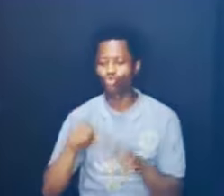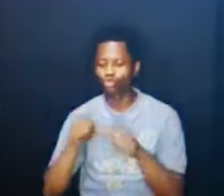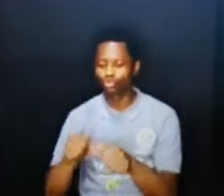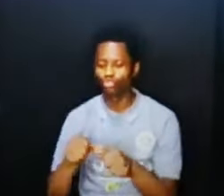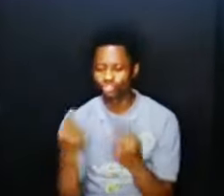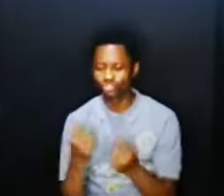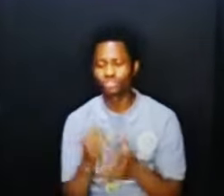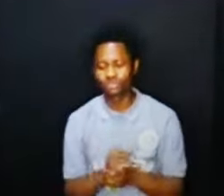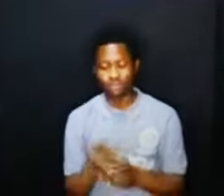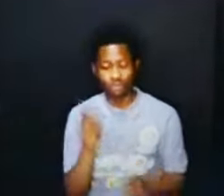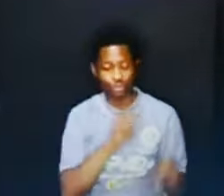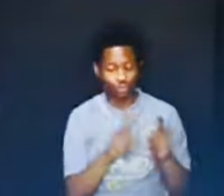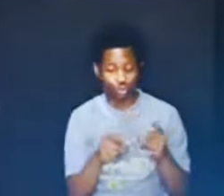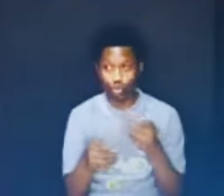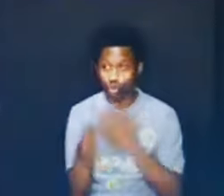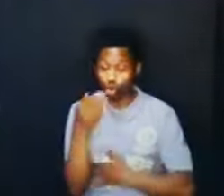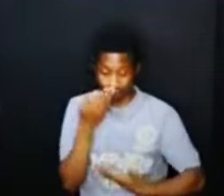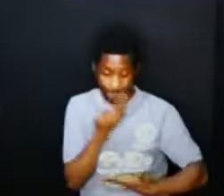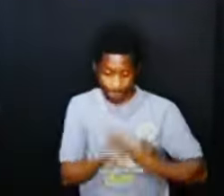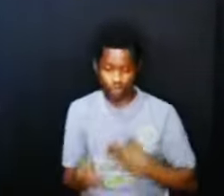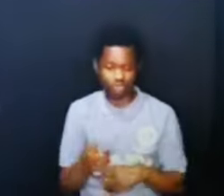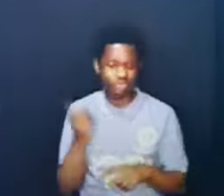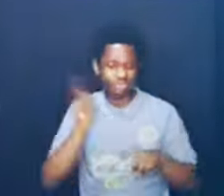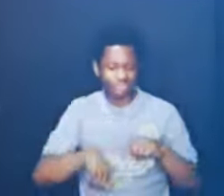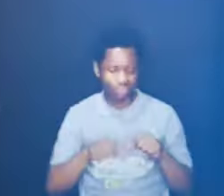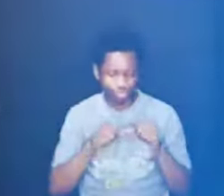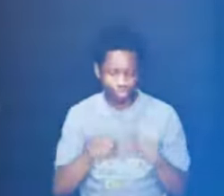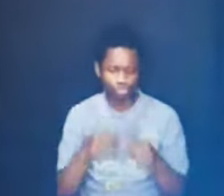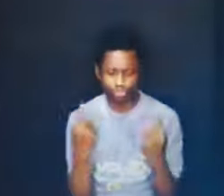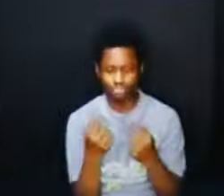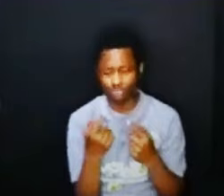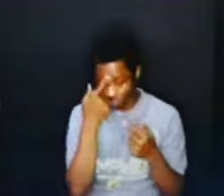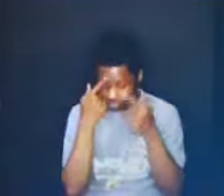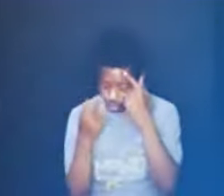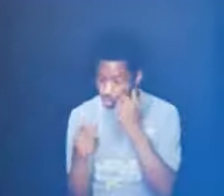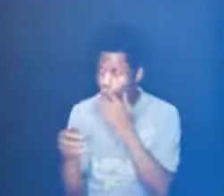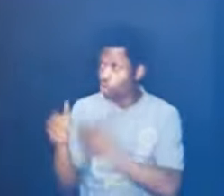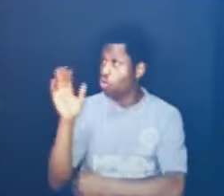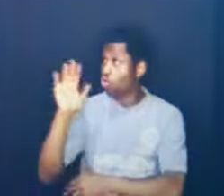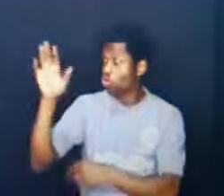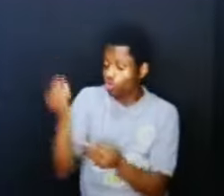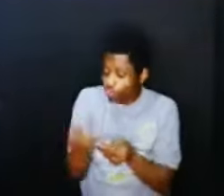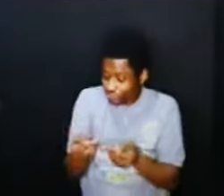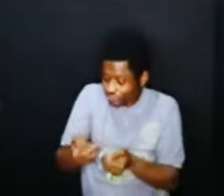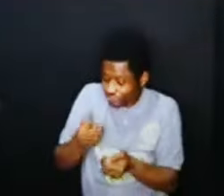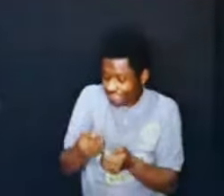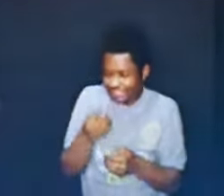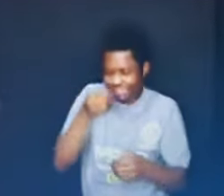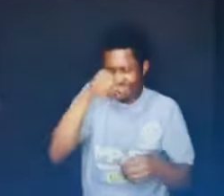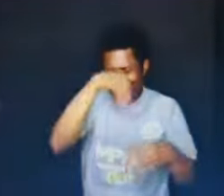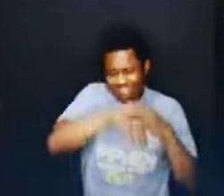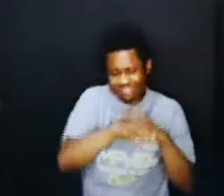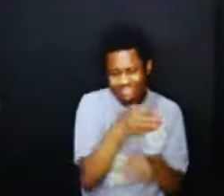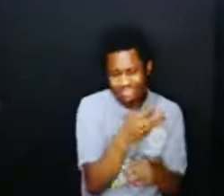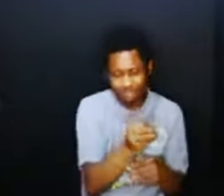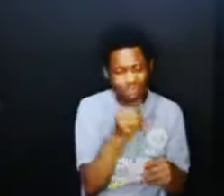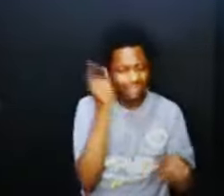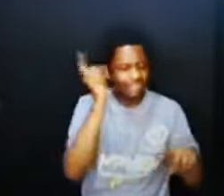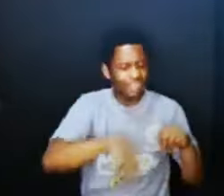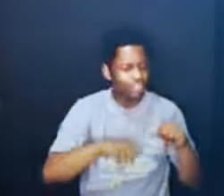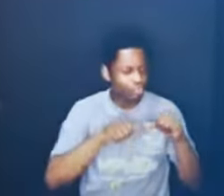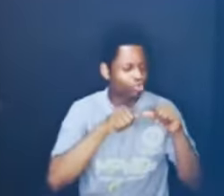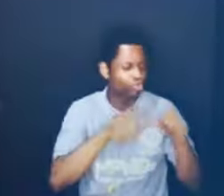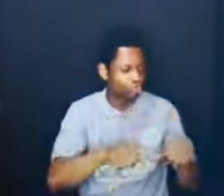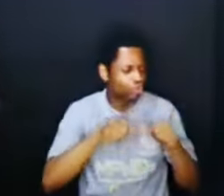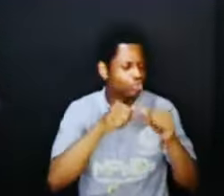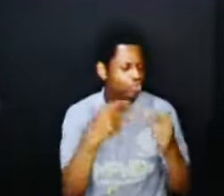because God's seed remains in them. They cannot go on sinning because they have